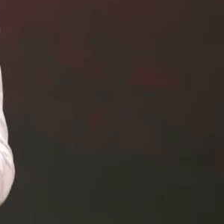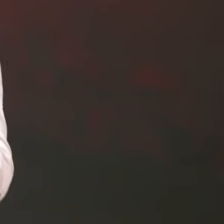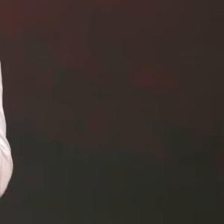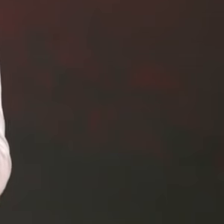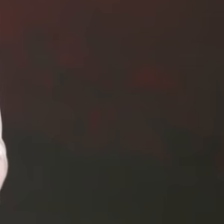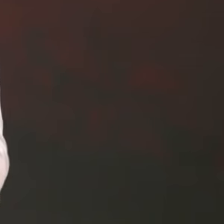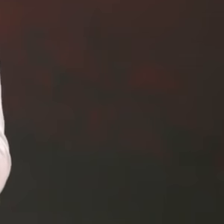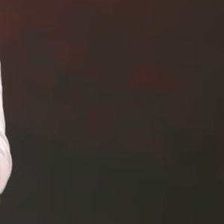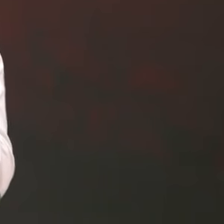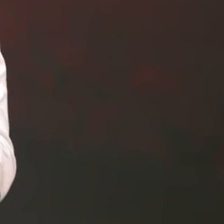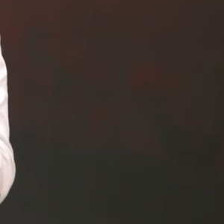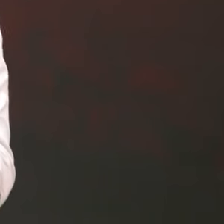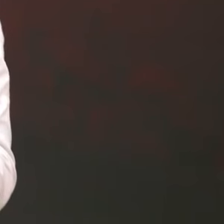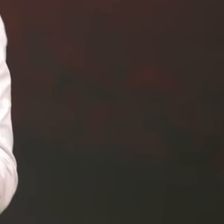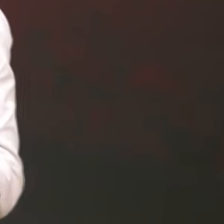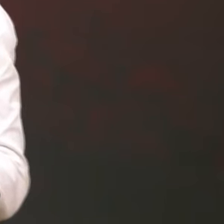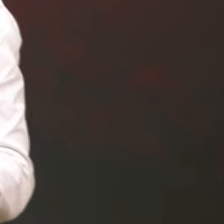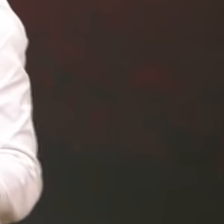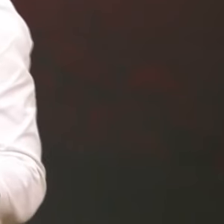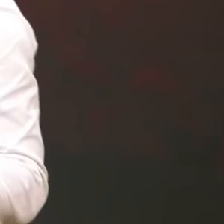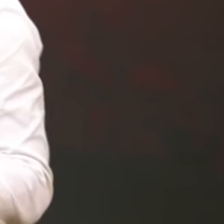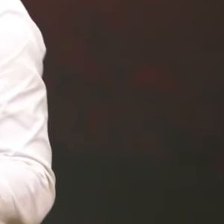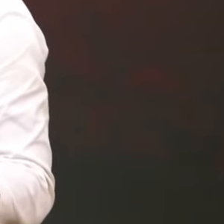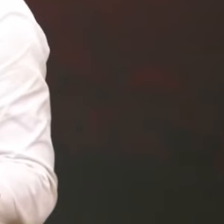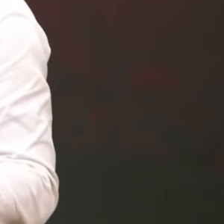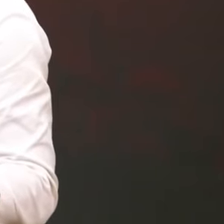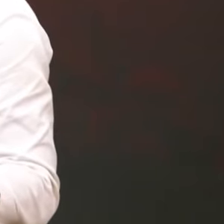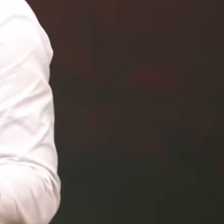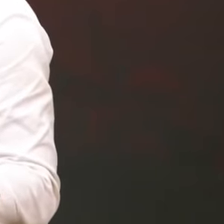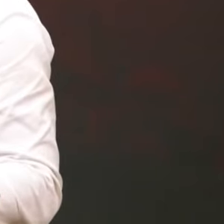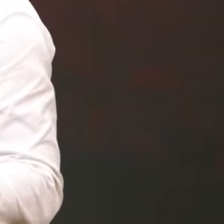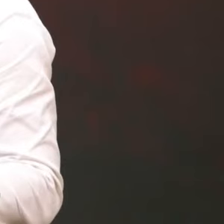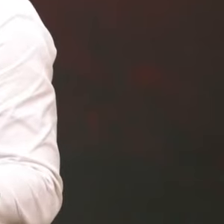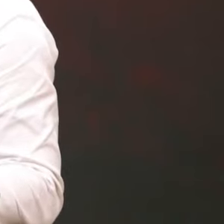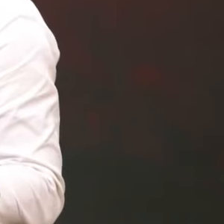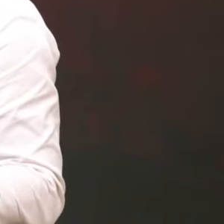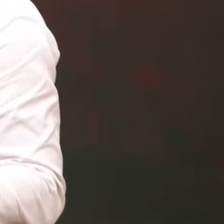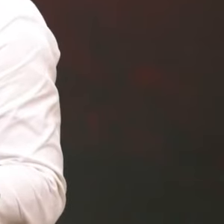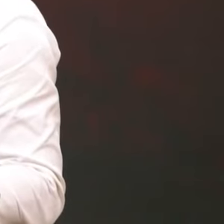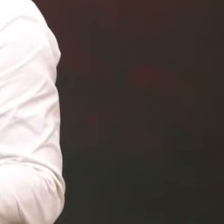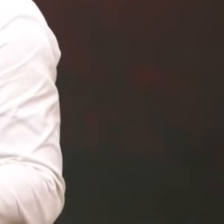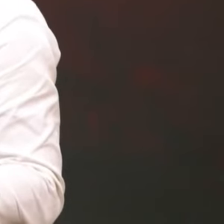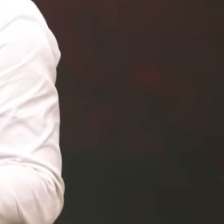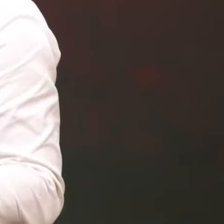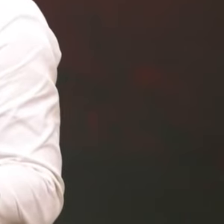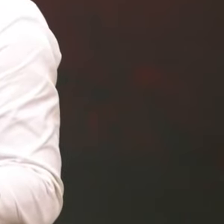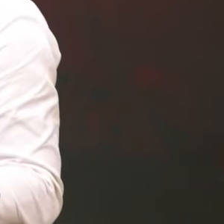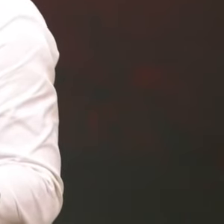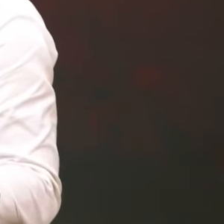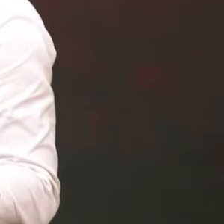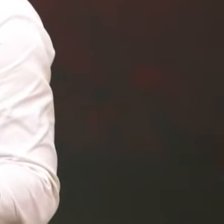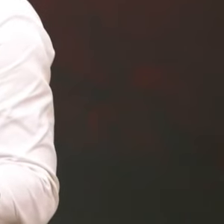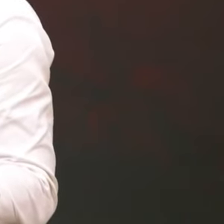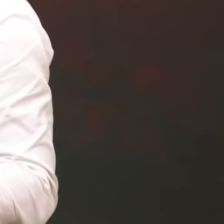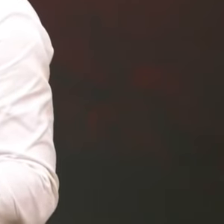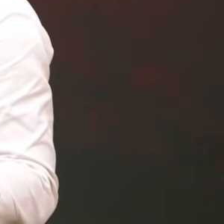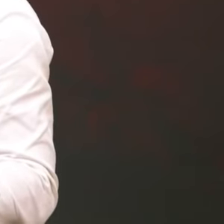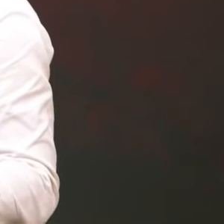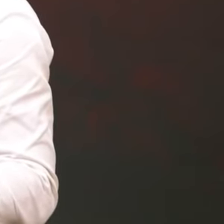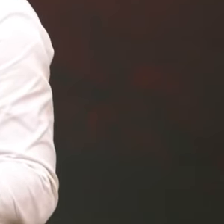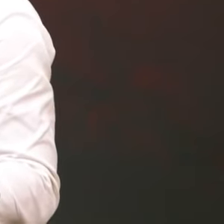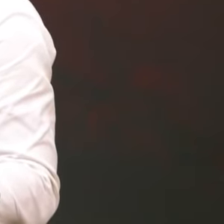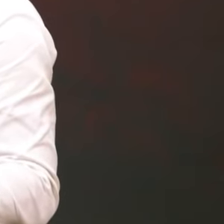sacrifice, O seas of thanksgiving, as we offer